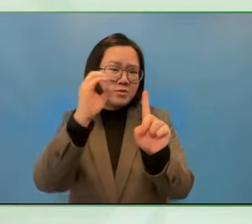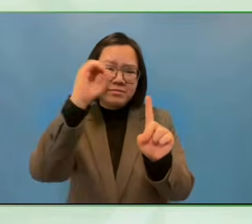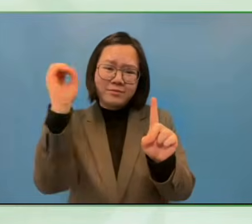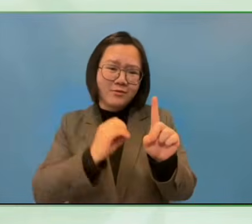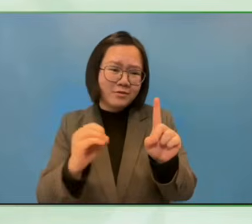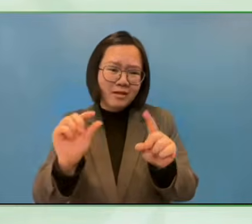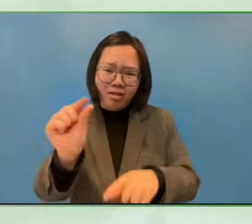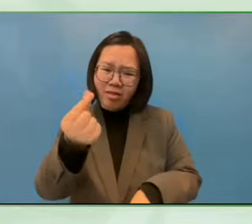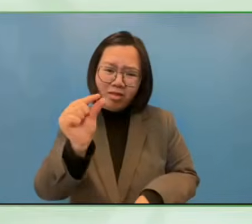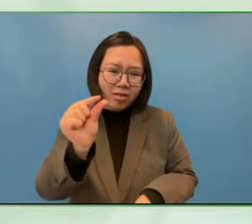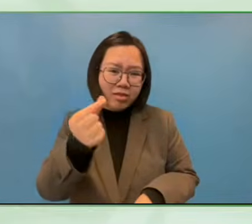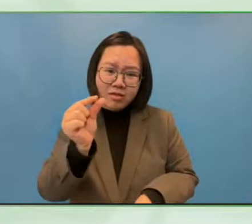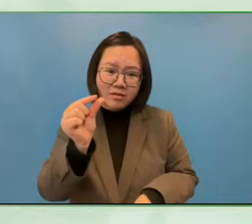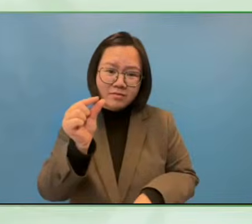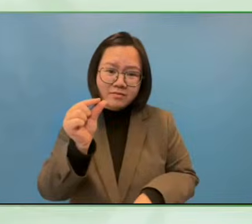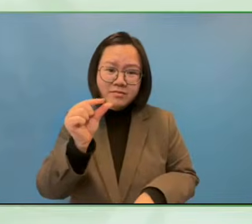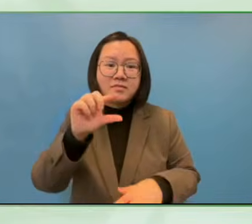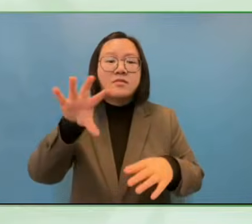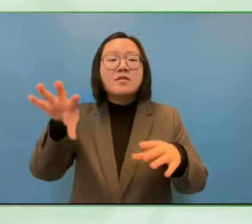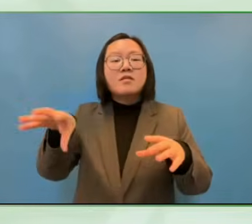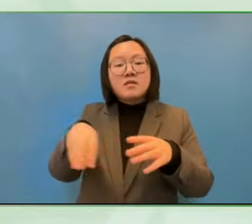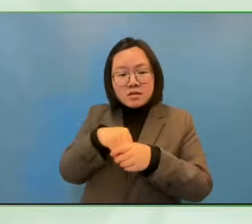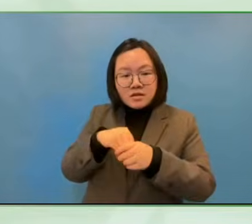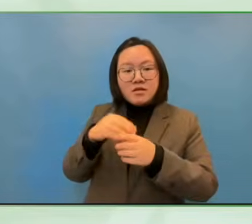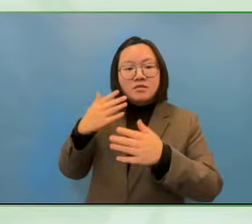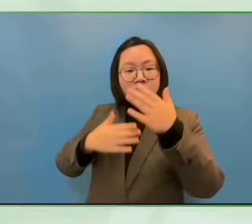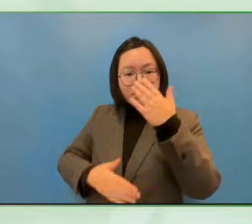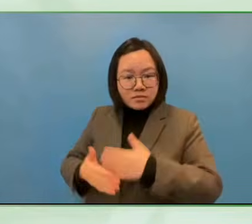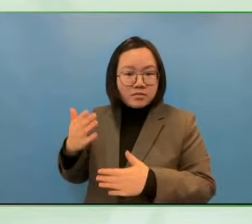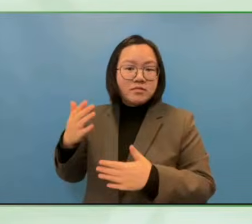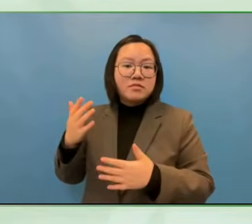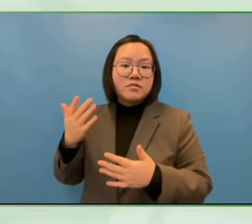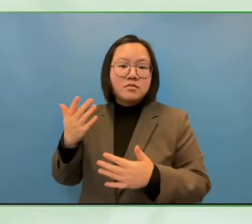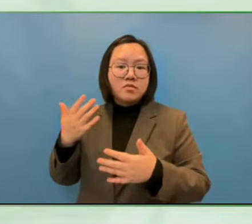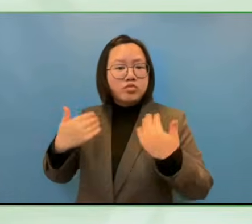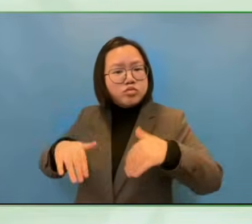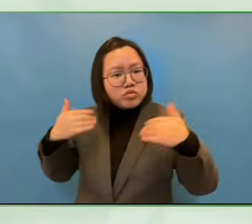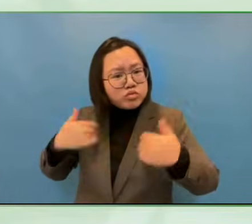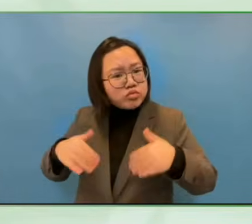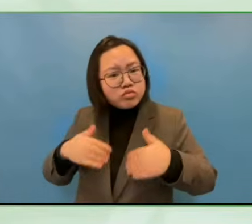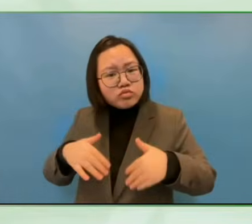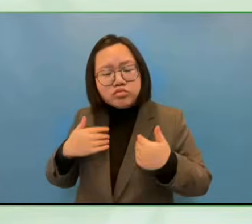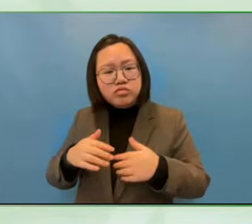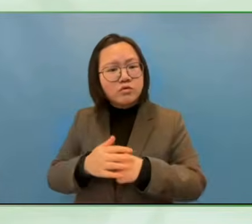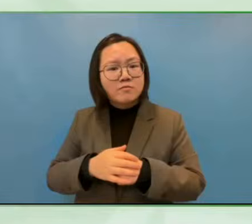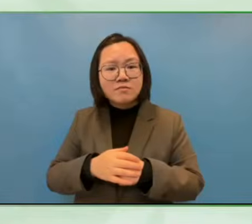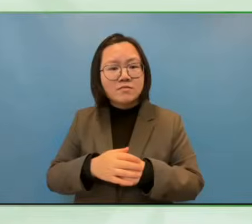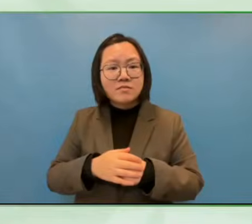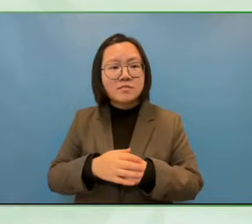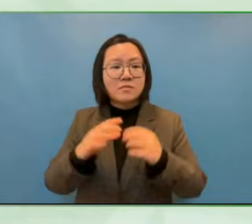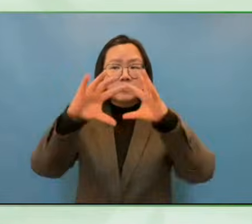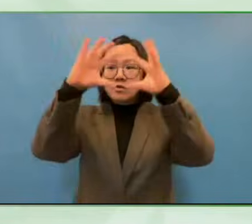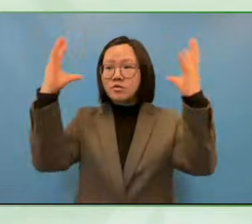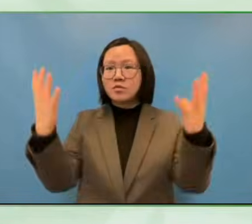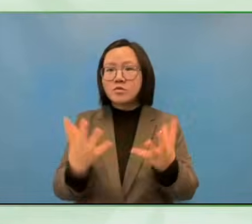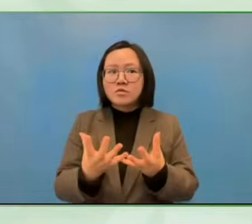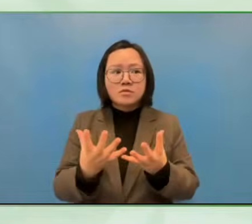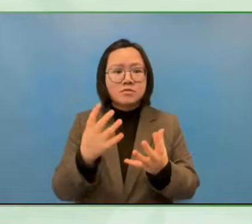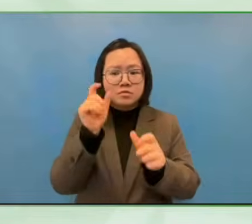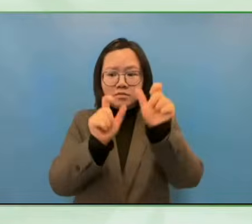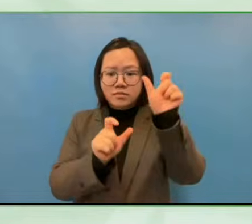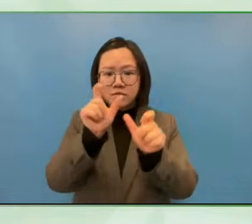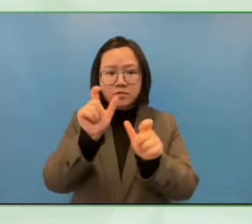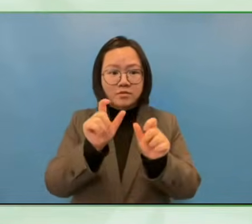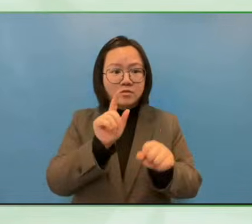amazing and depressing, in that 16% of the population is not being actively looked